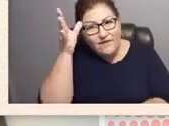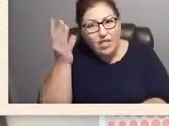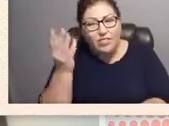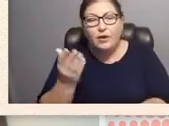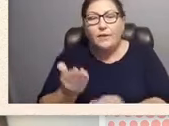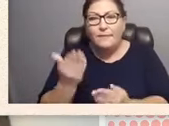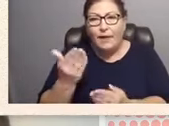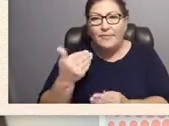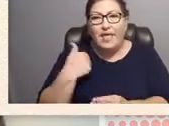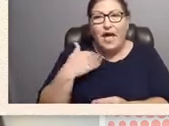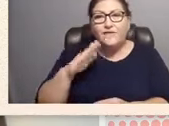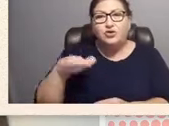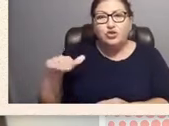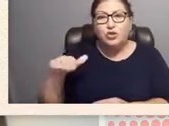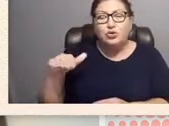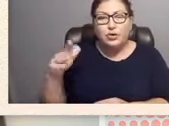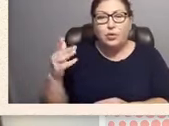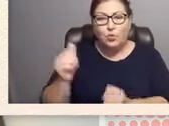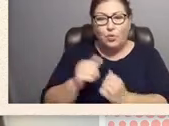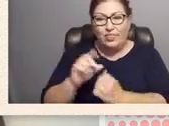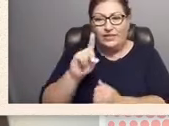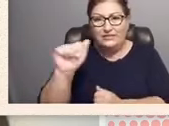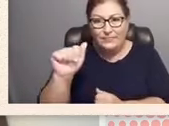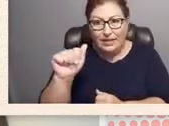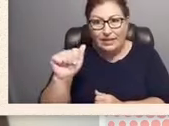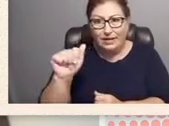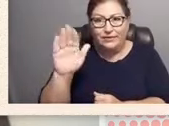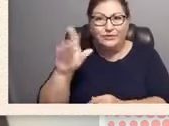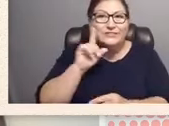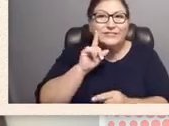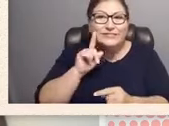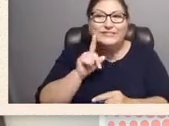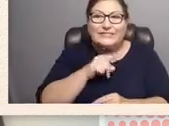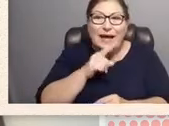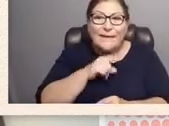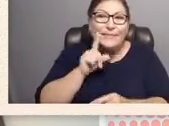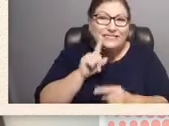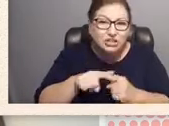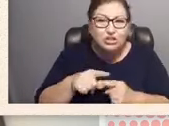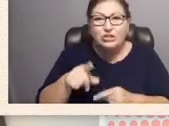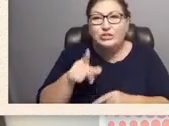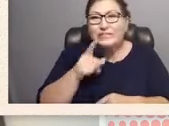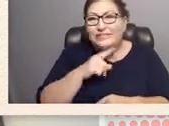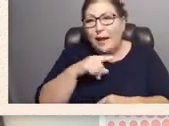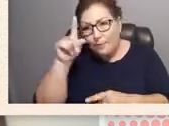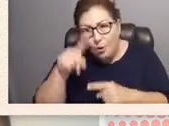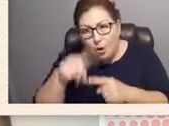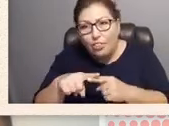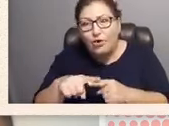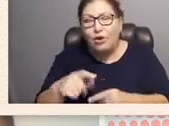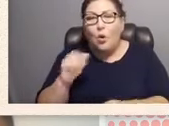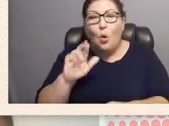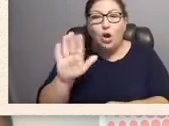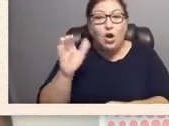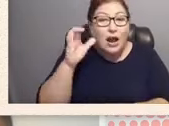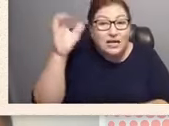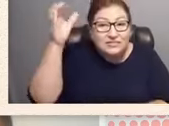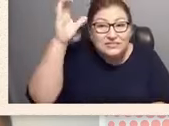with a disability, and that could be your future stepsister, stepbrother. You can have your cousins, with disabilities, and you can